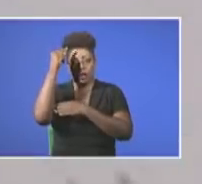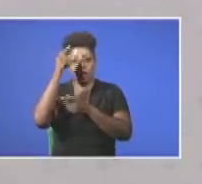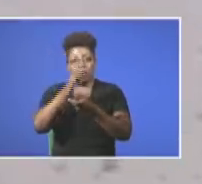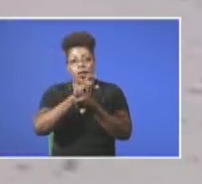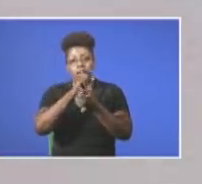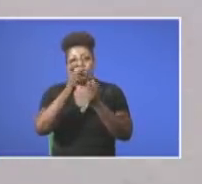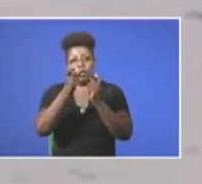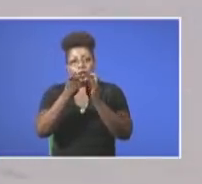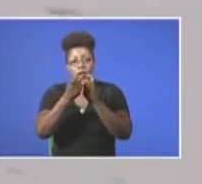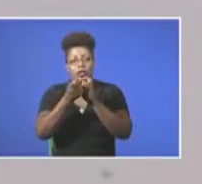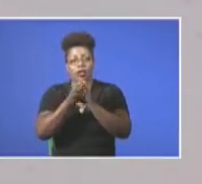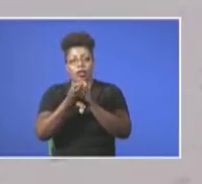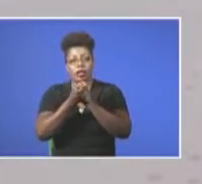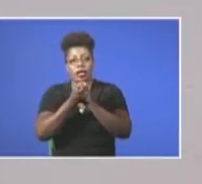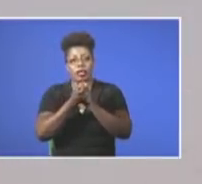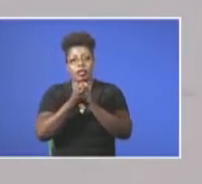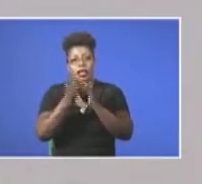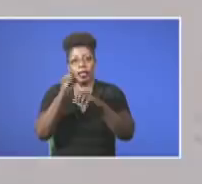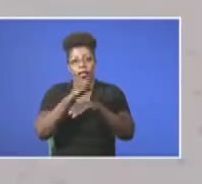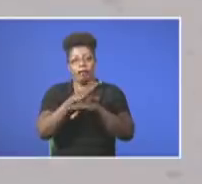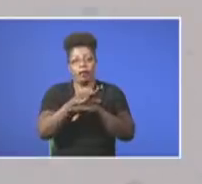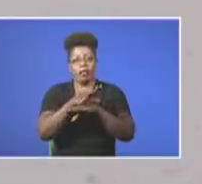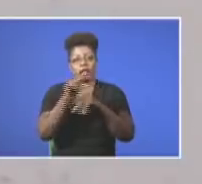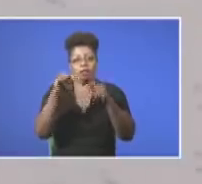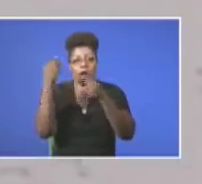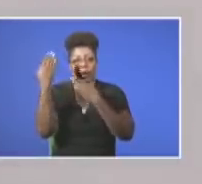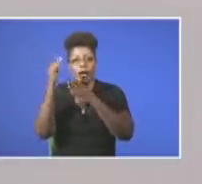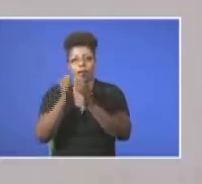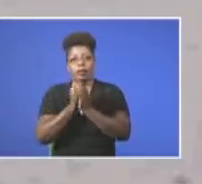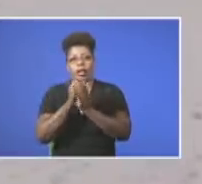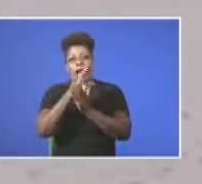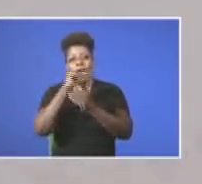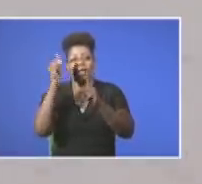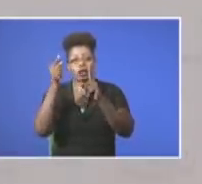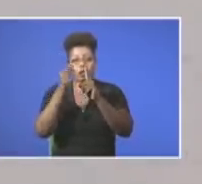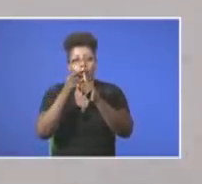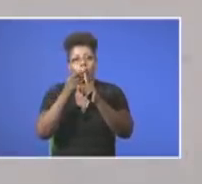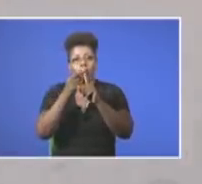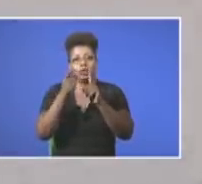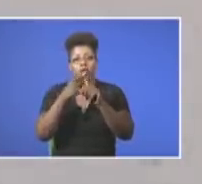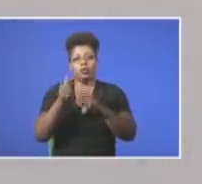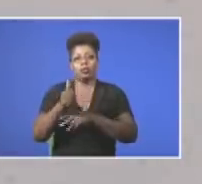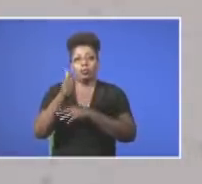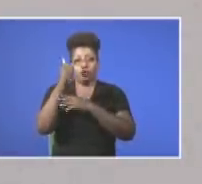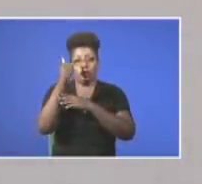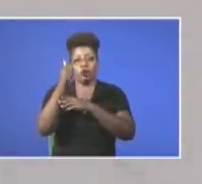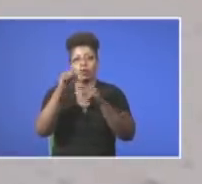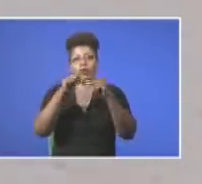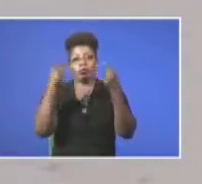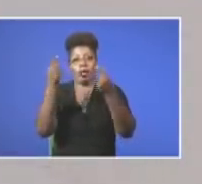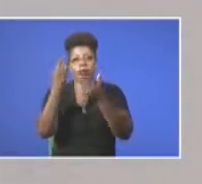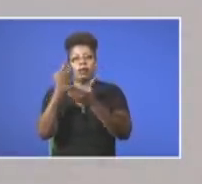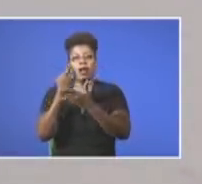Prime Minister has made it clear that it's his administration's goal to revitalize the Grand Bahama economy.